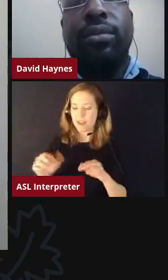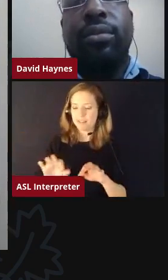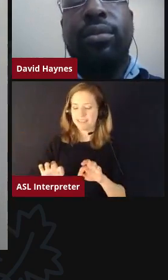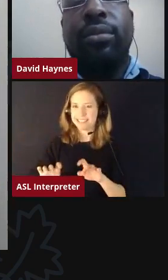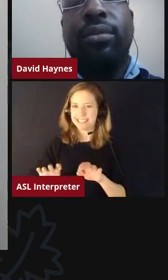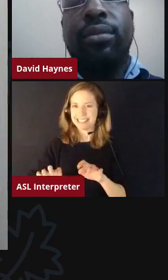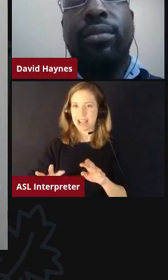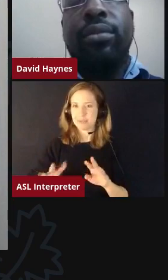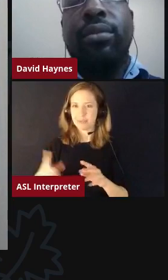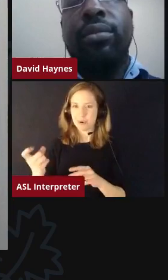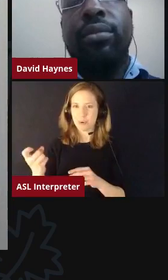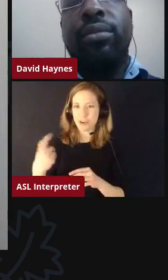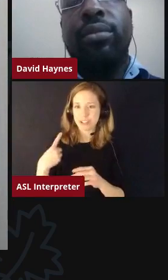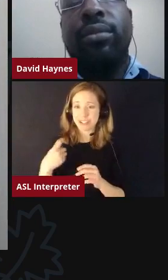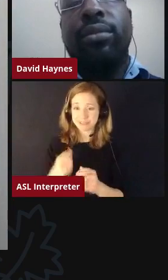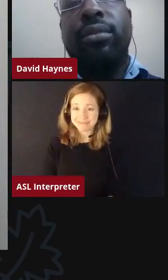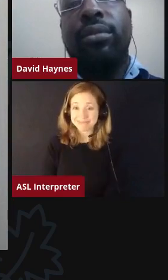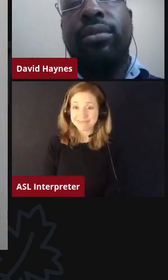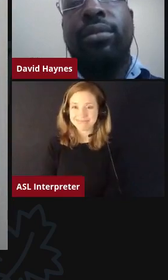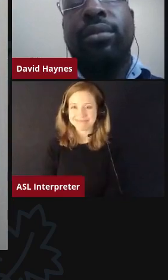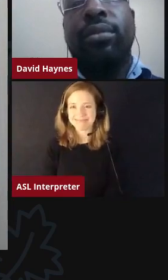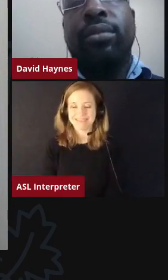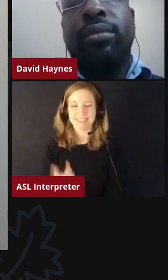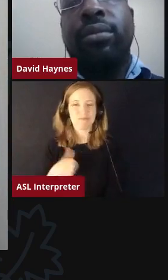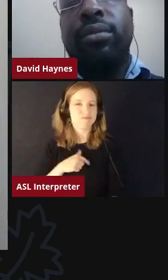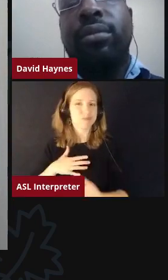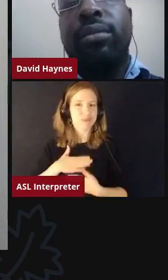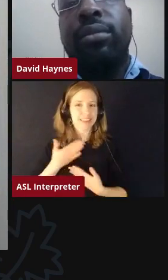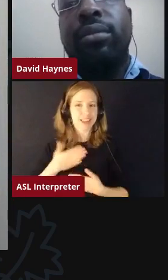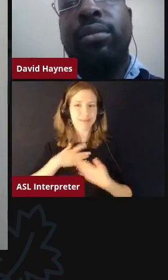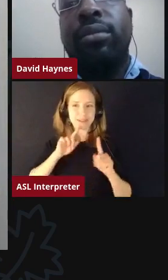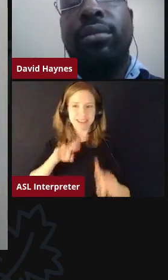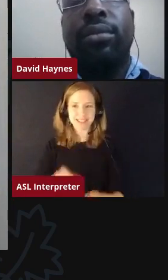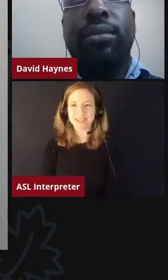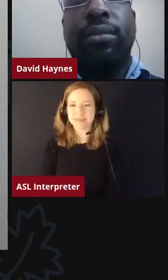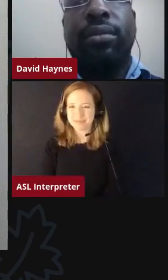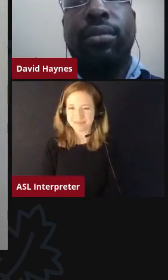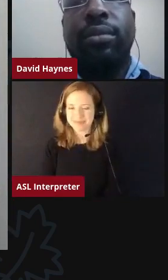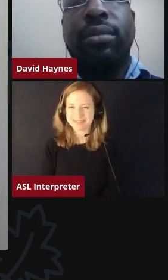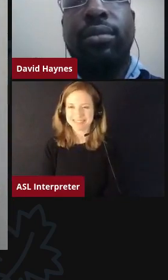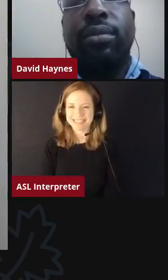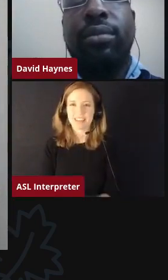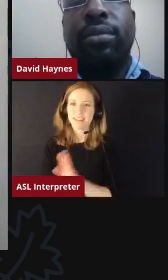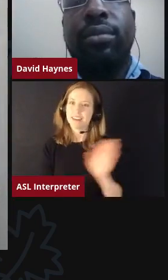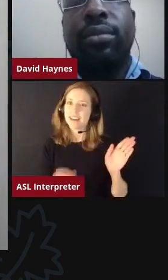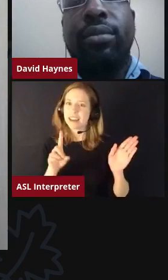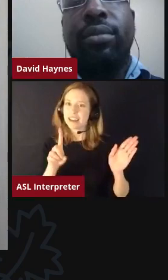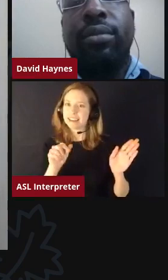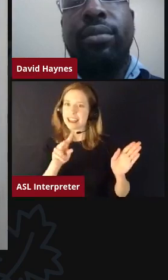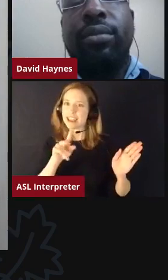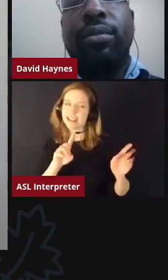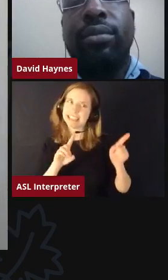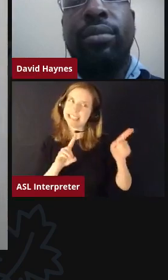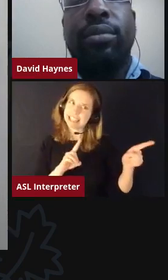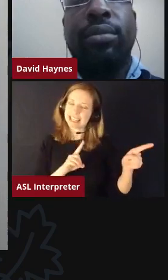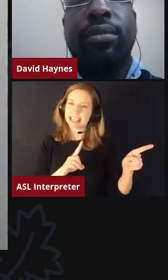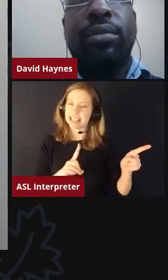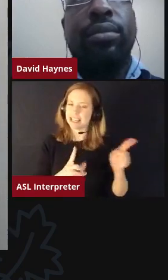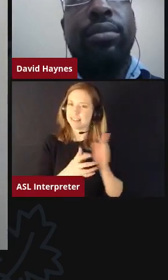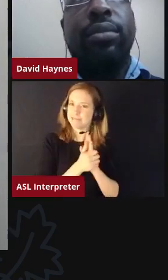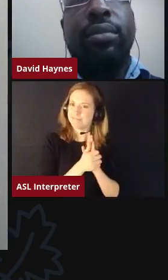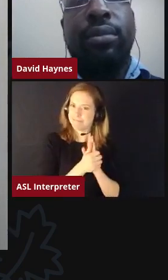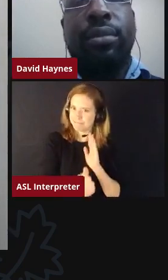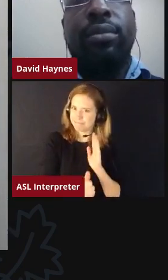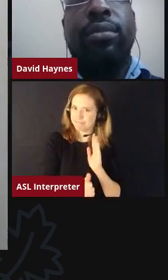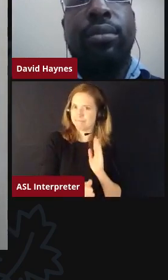question across, and we would be more than glad to get him to answer it. He is the expert. I'm not, to answer the question.